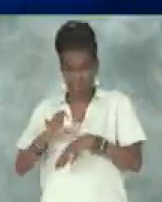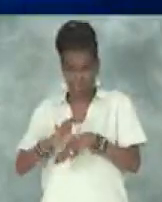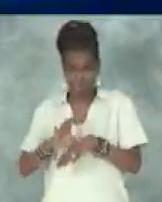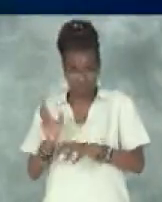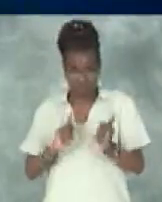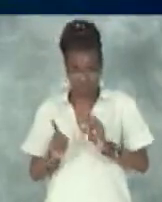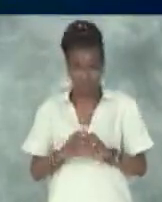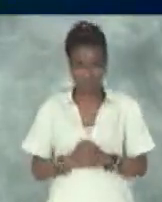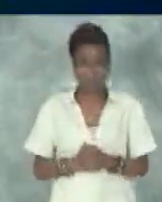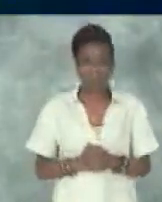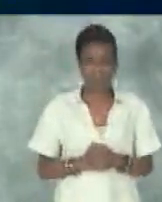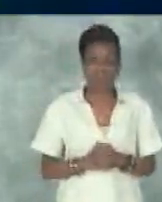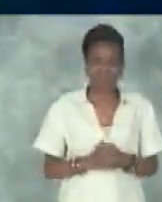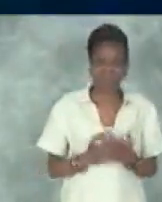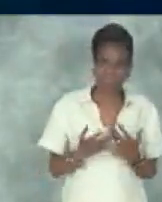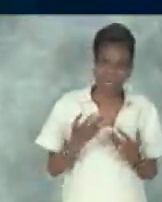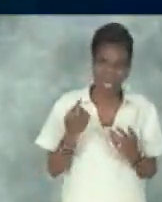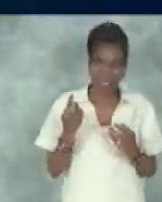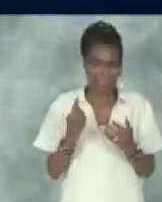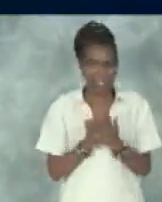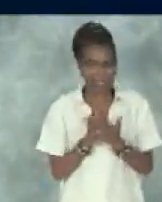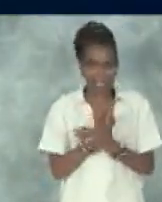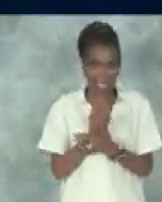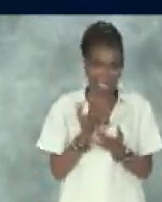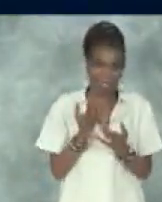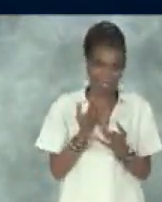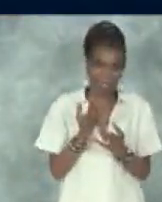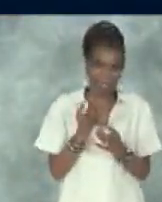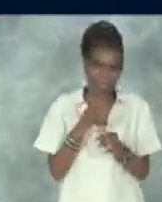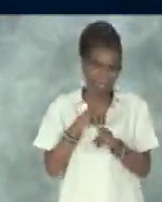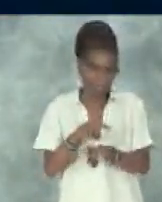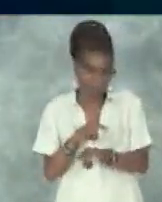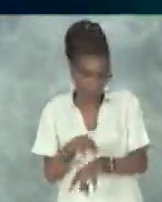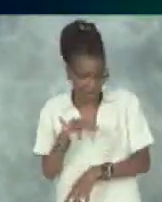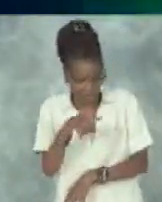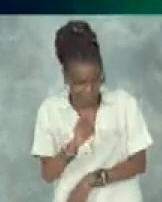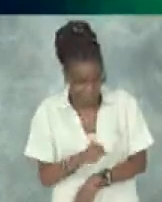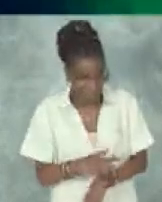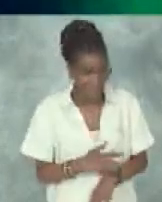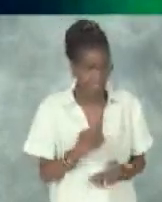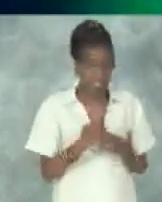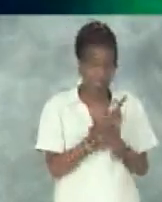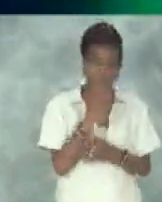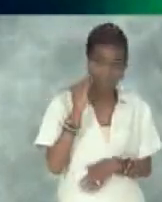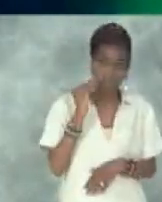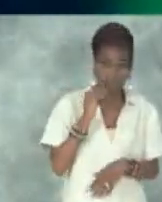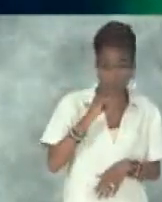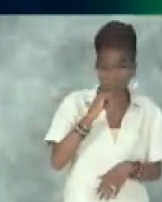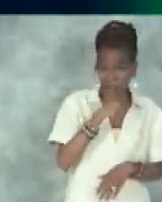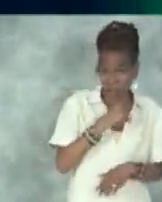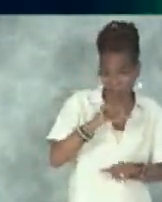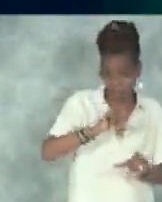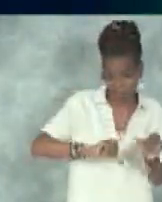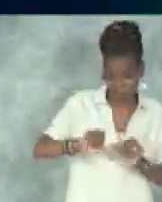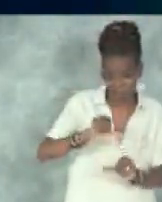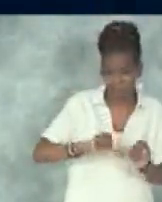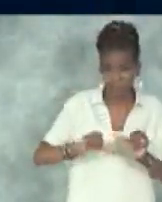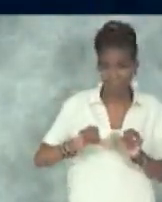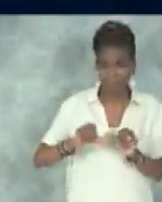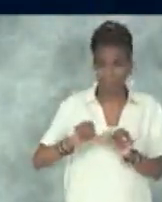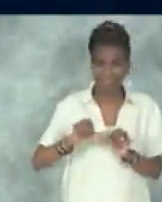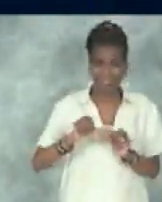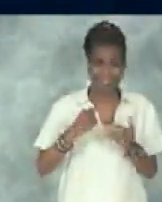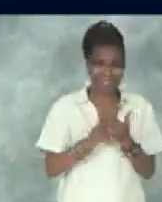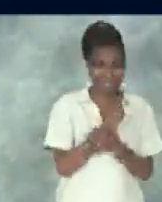and hypocrisy that we all embody at times, and the hurt that we cause each other, and the